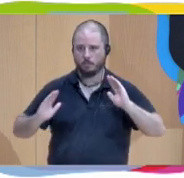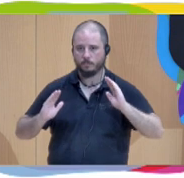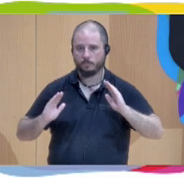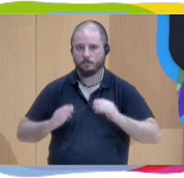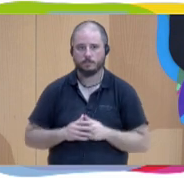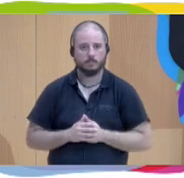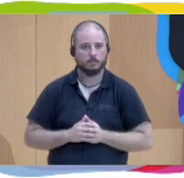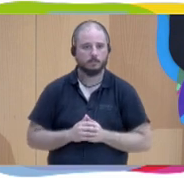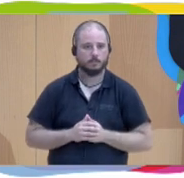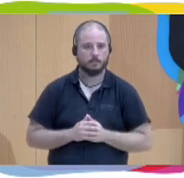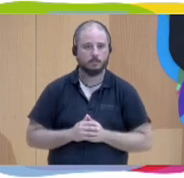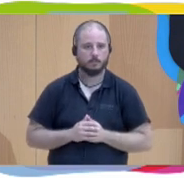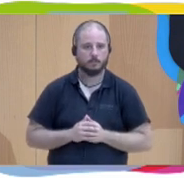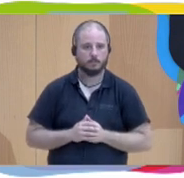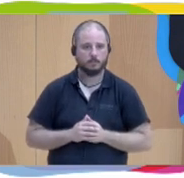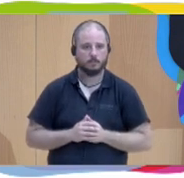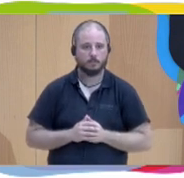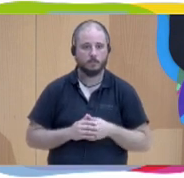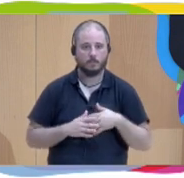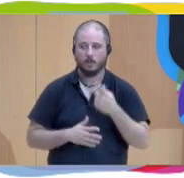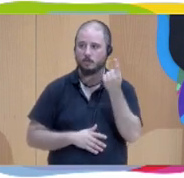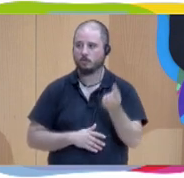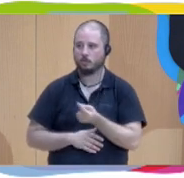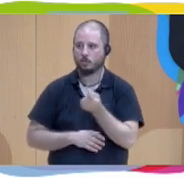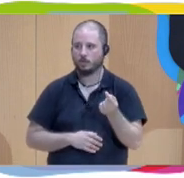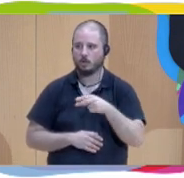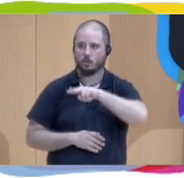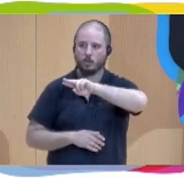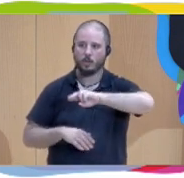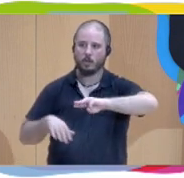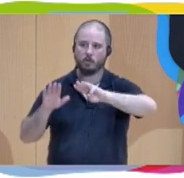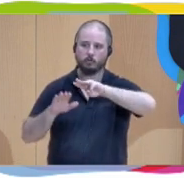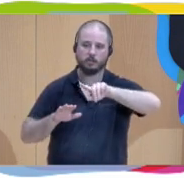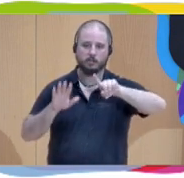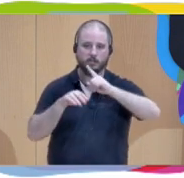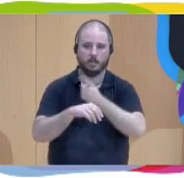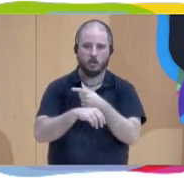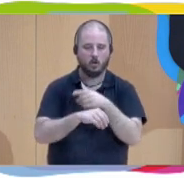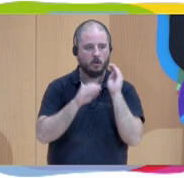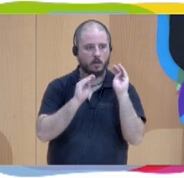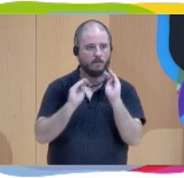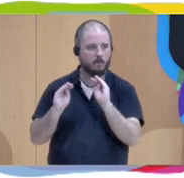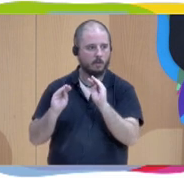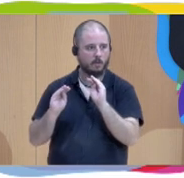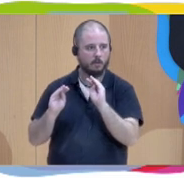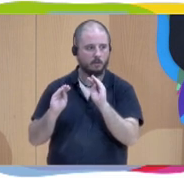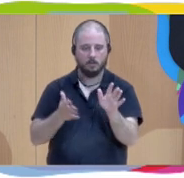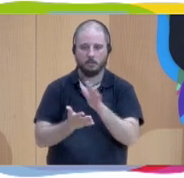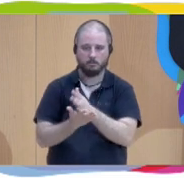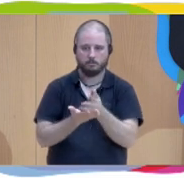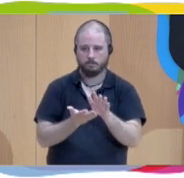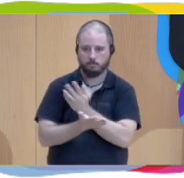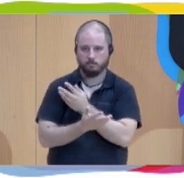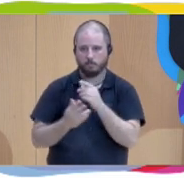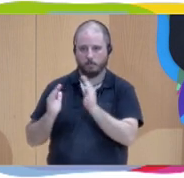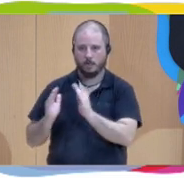286 hours. And this training process was divided into two parts, the training project and the evaluation project, which